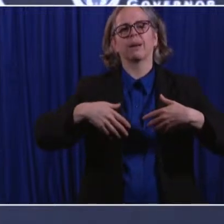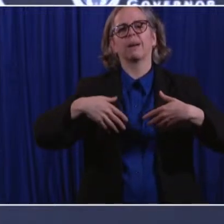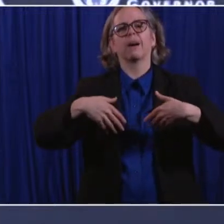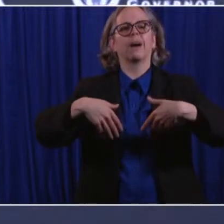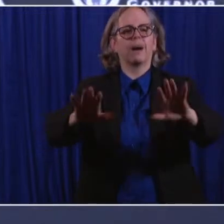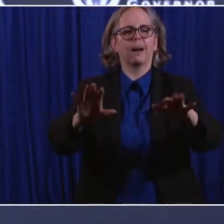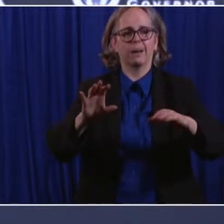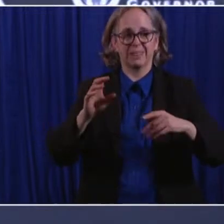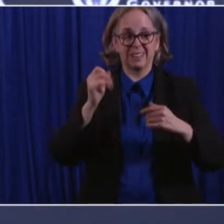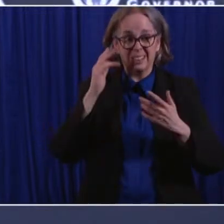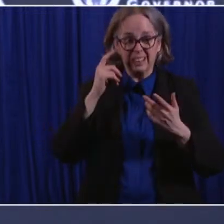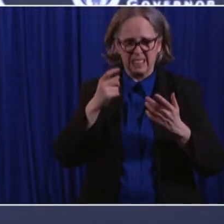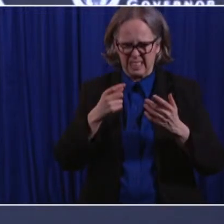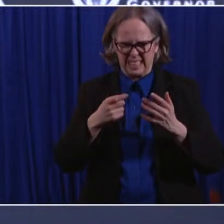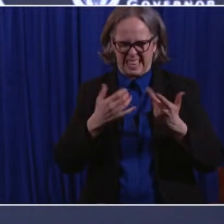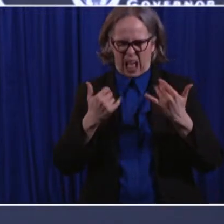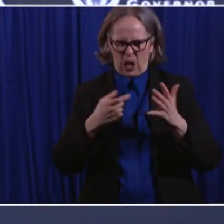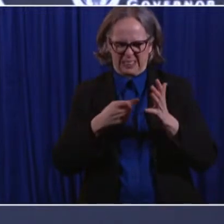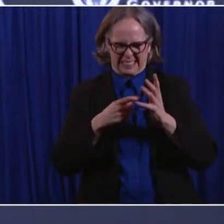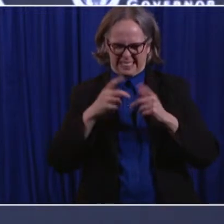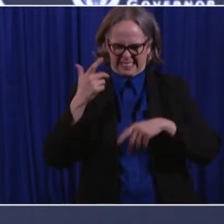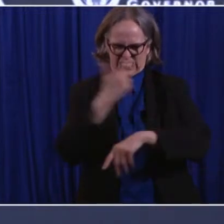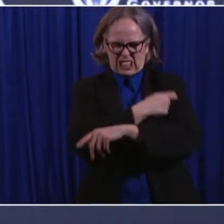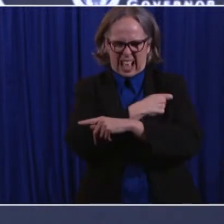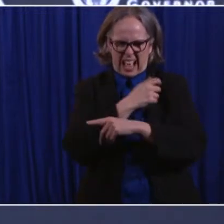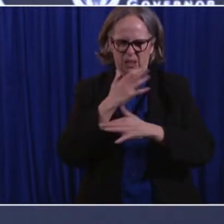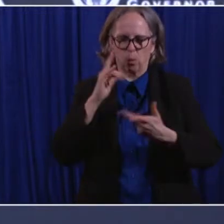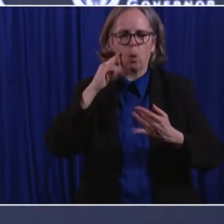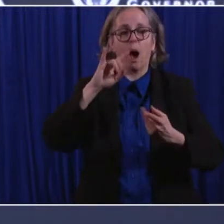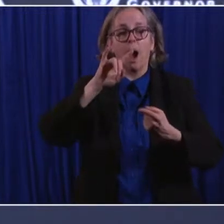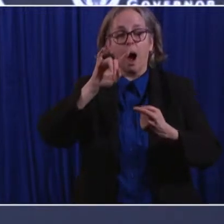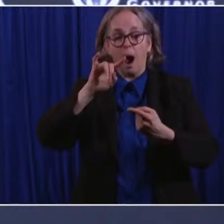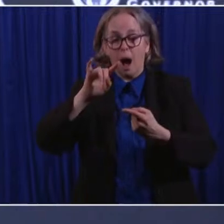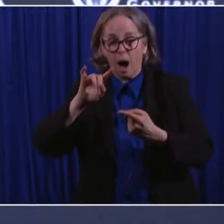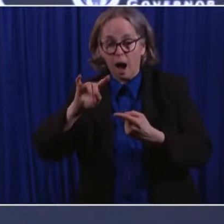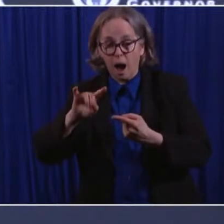lower, that we will be able to have